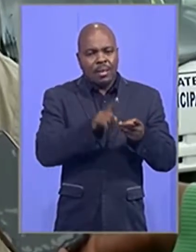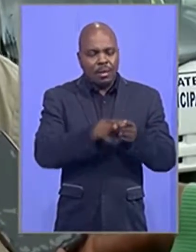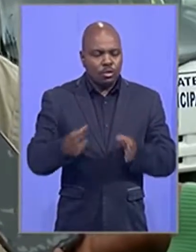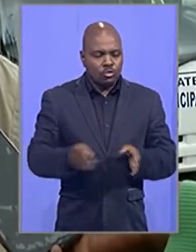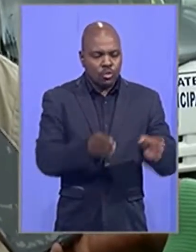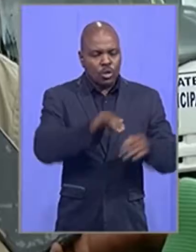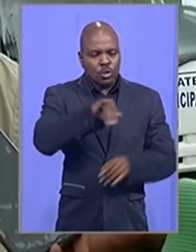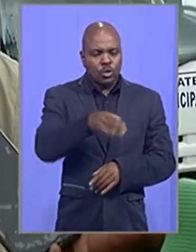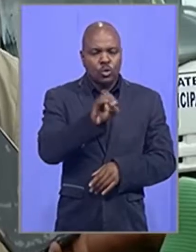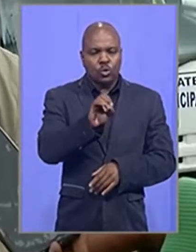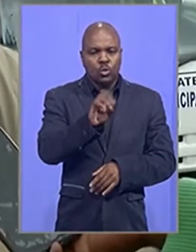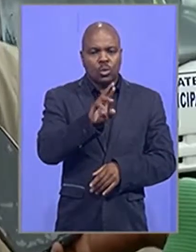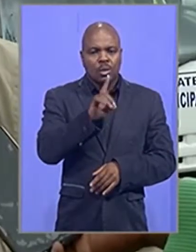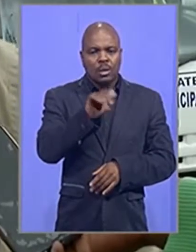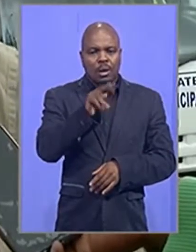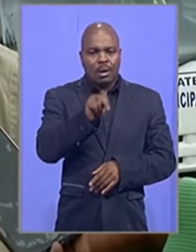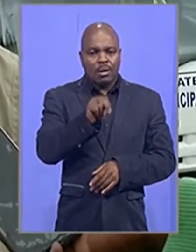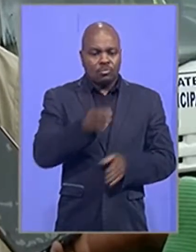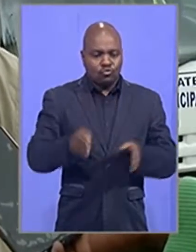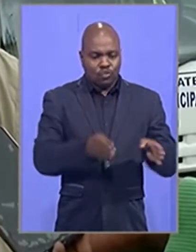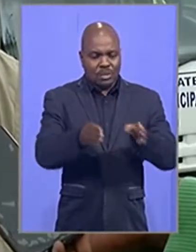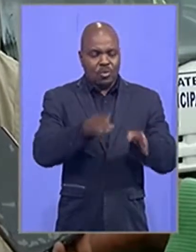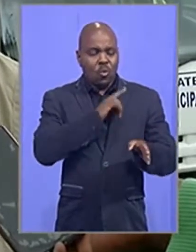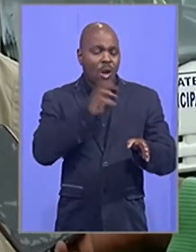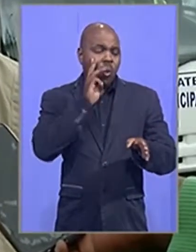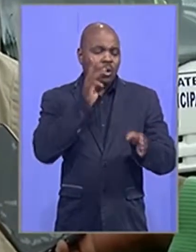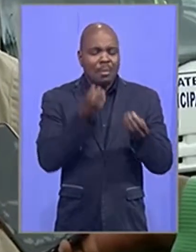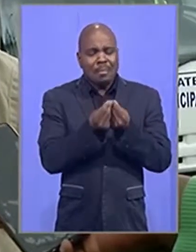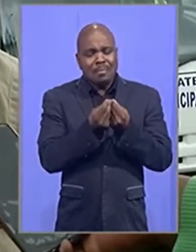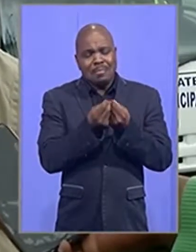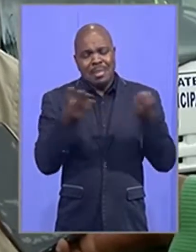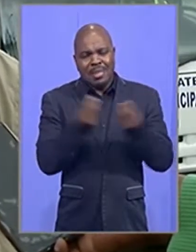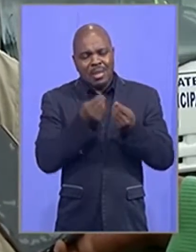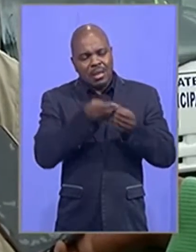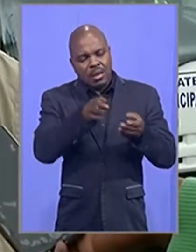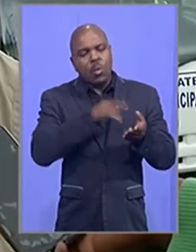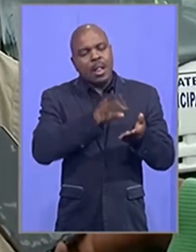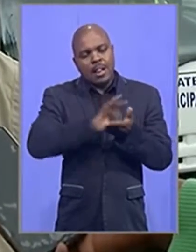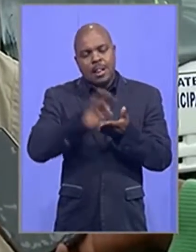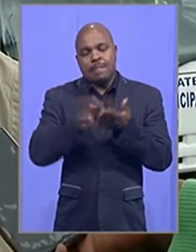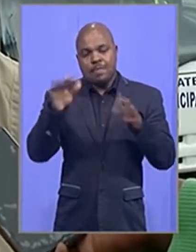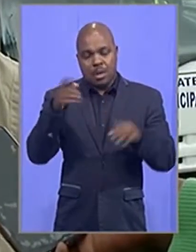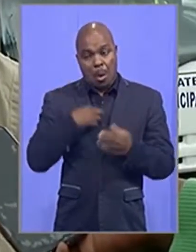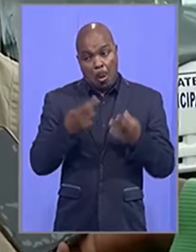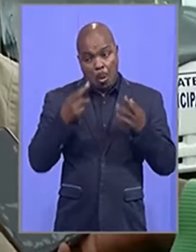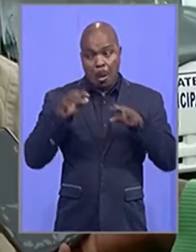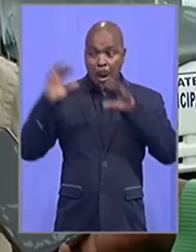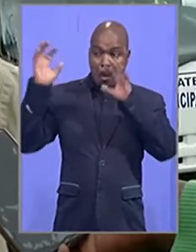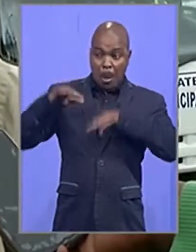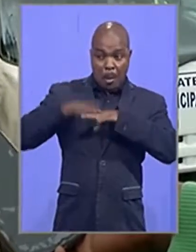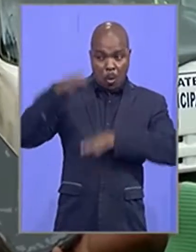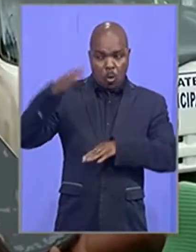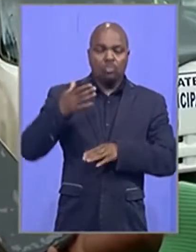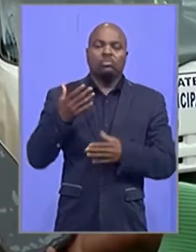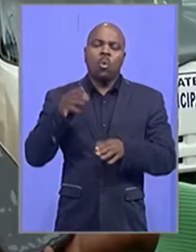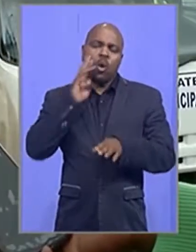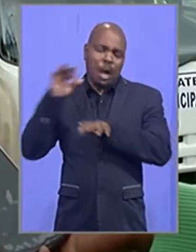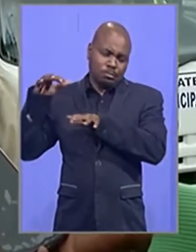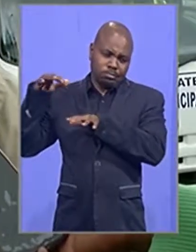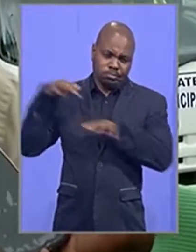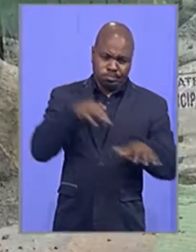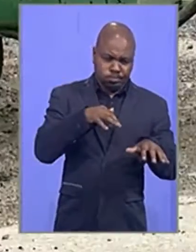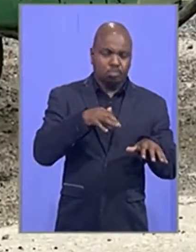ena Jordan le ngore ene e ho hutse dintho tsengata so re clear ile rena na re pula la ka na metsi ha tlonolwa ka le ka level e